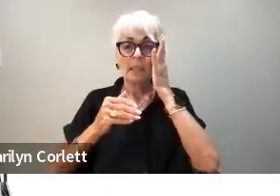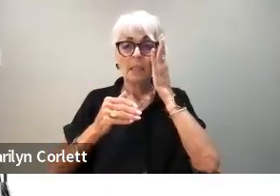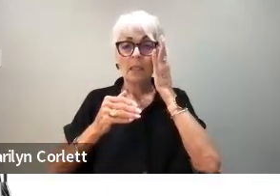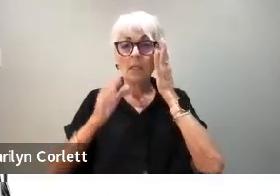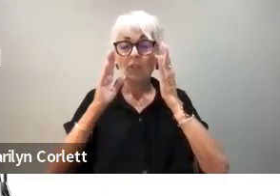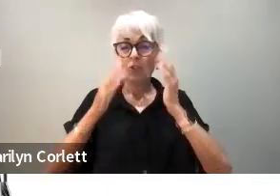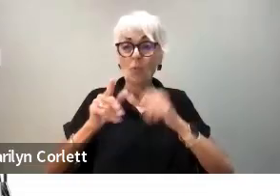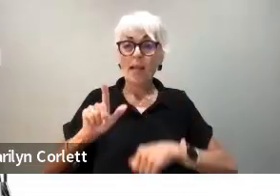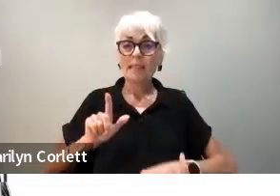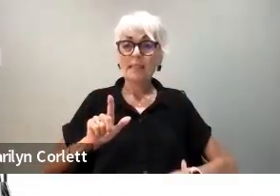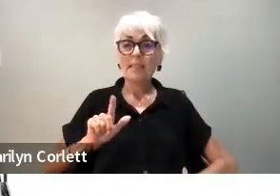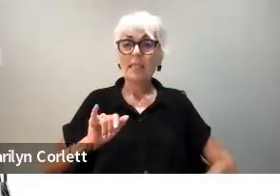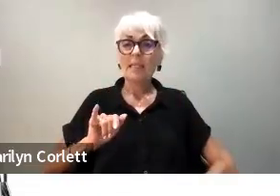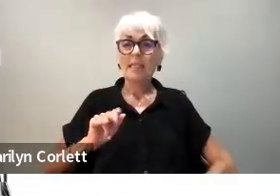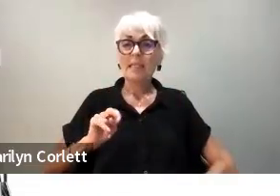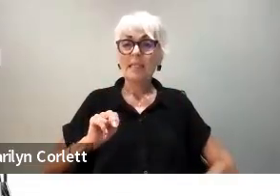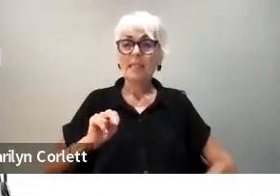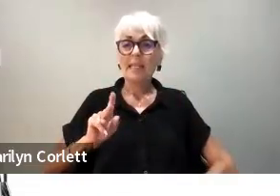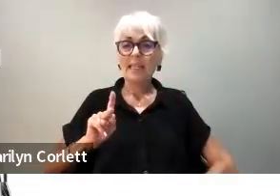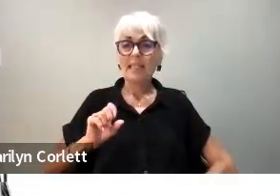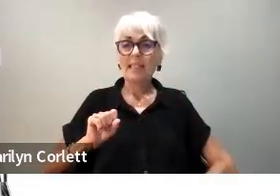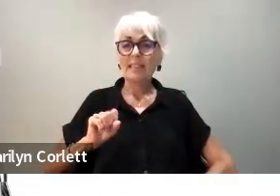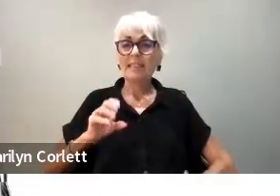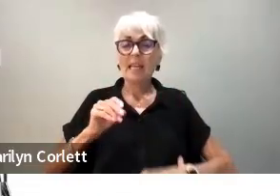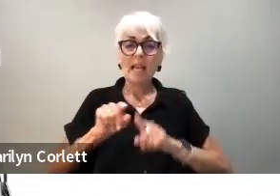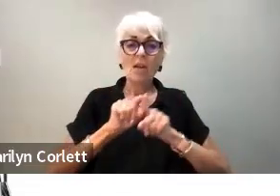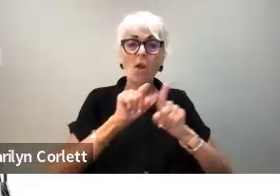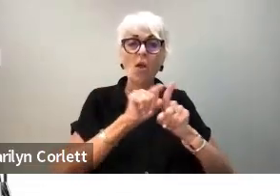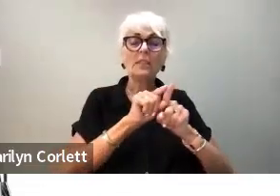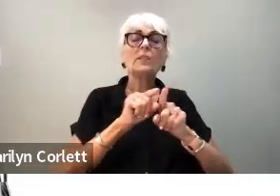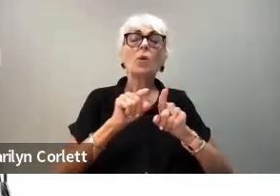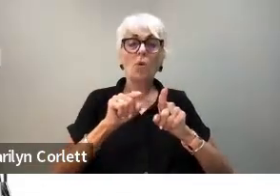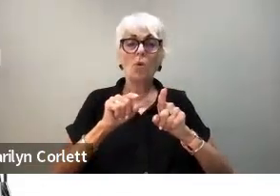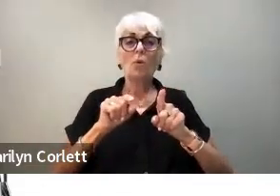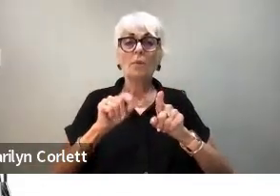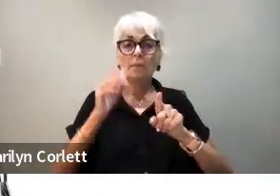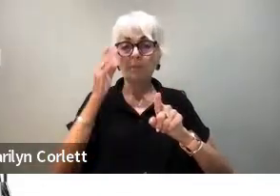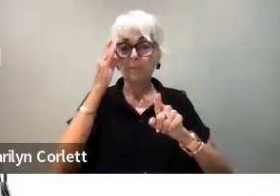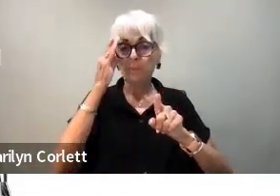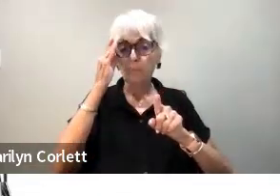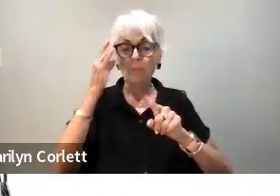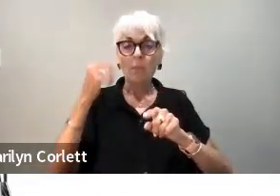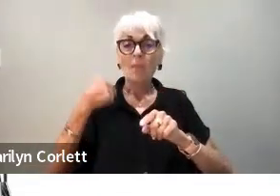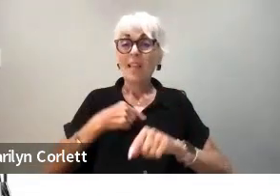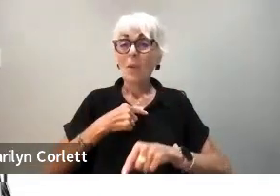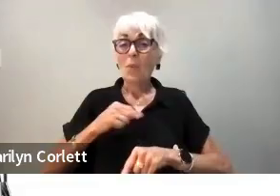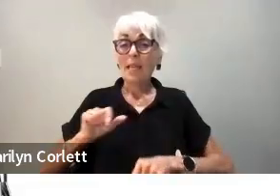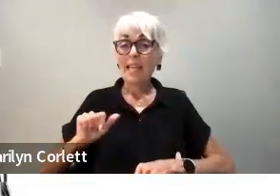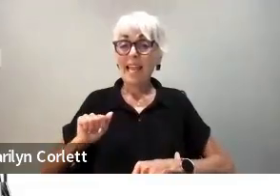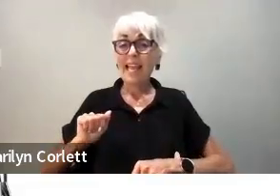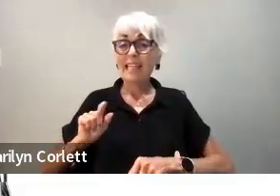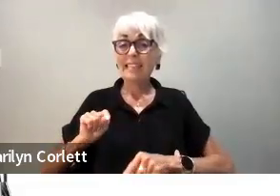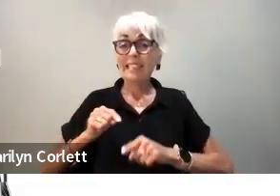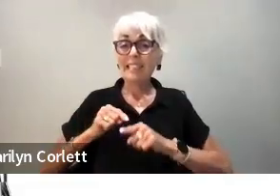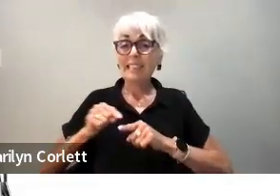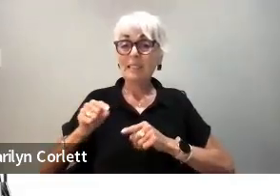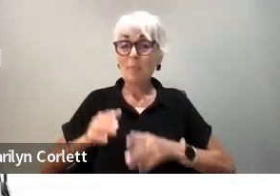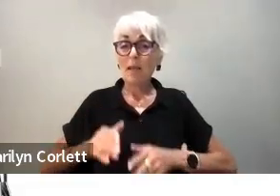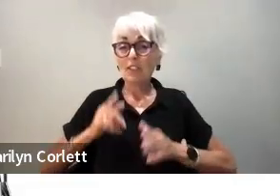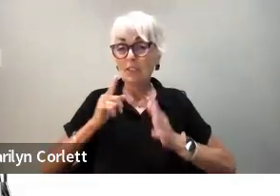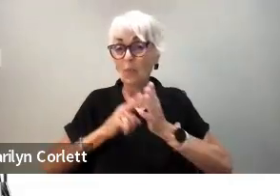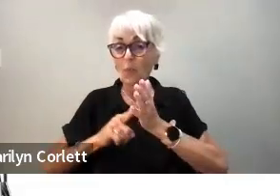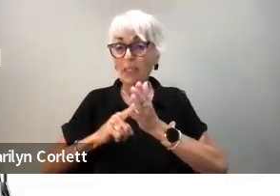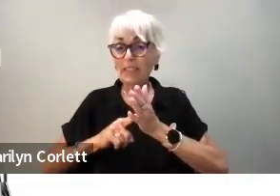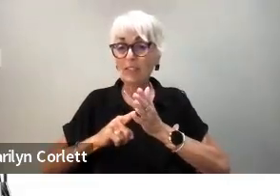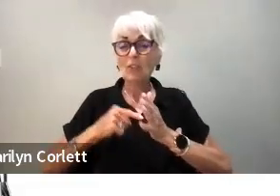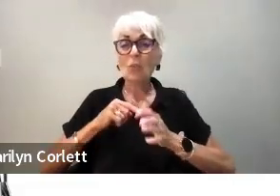them. And then also when we as AT specialists do our research, we